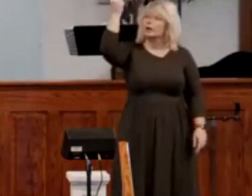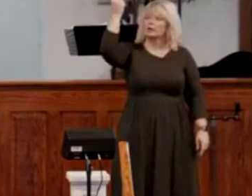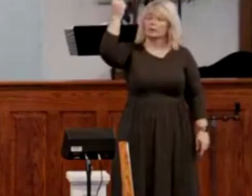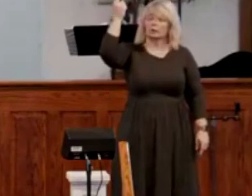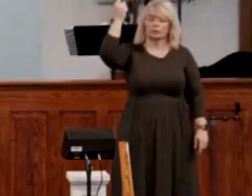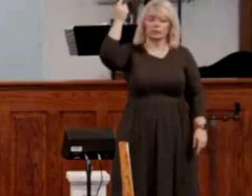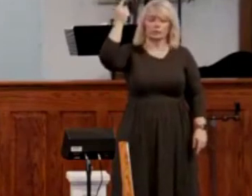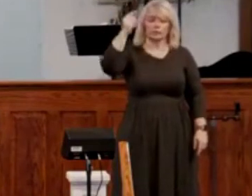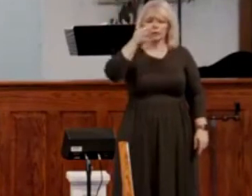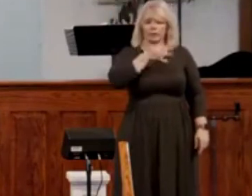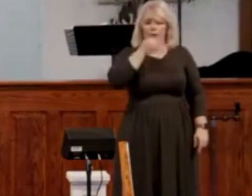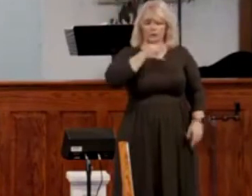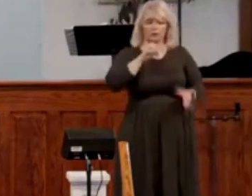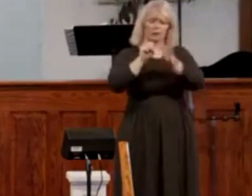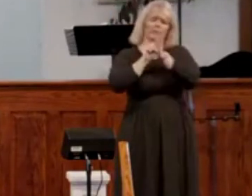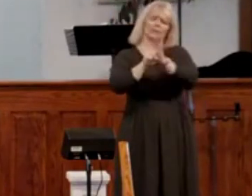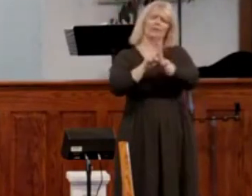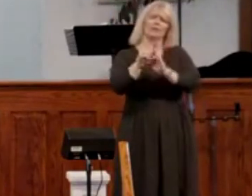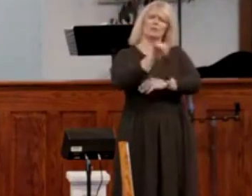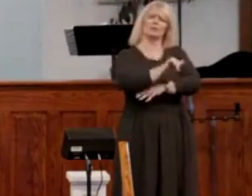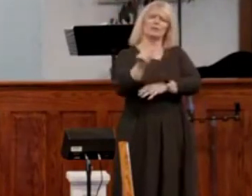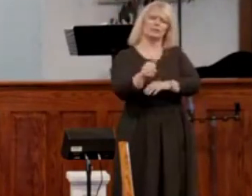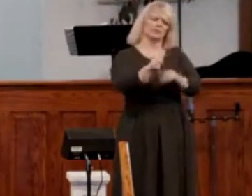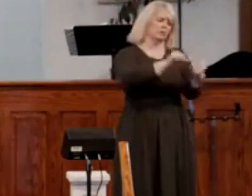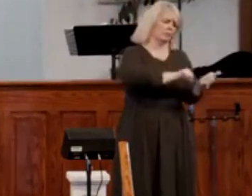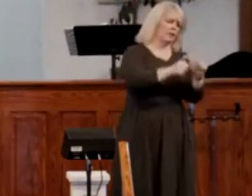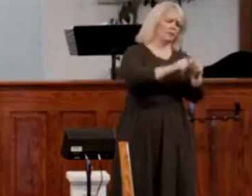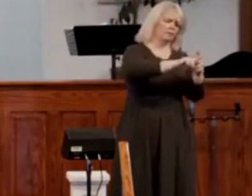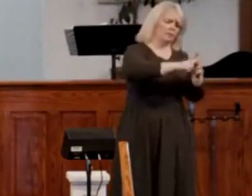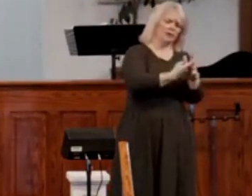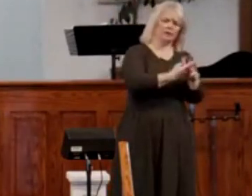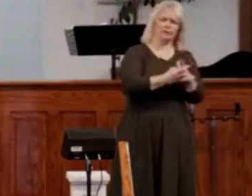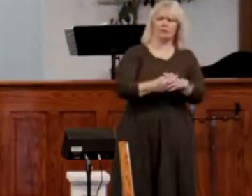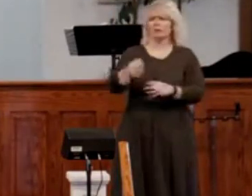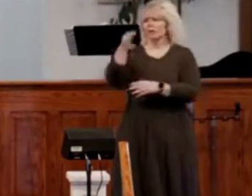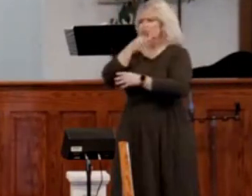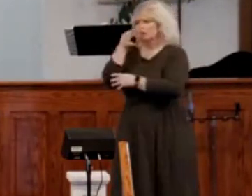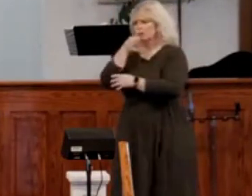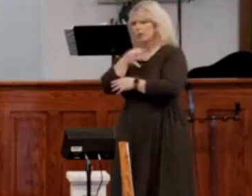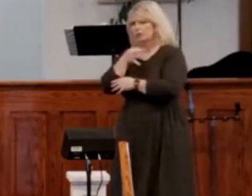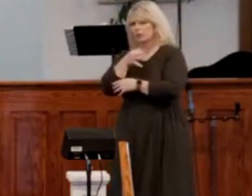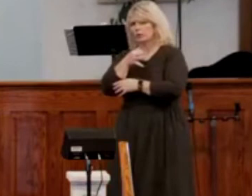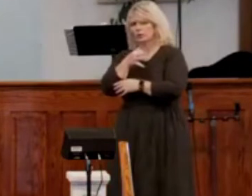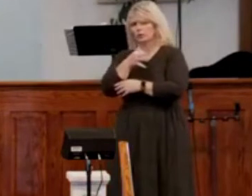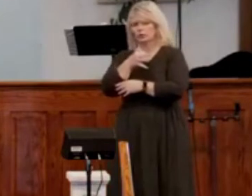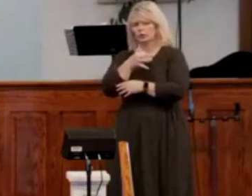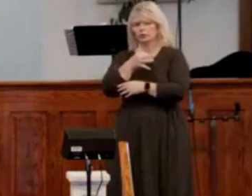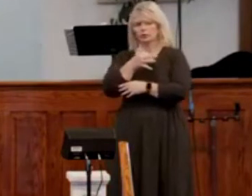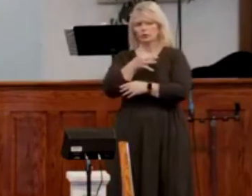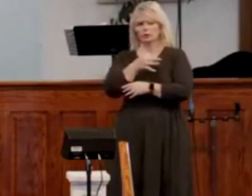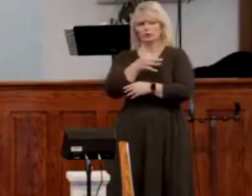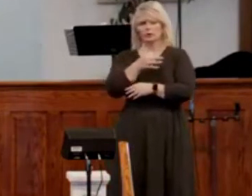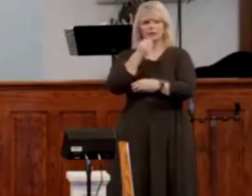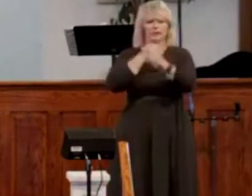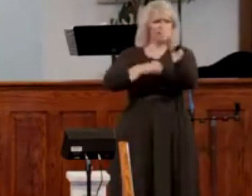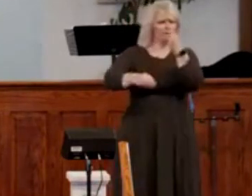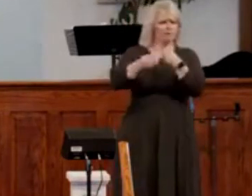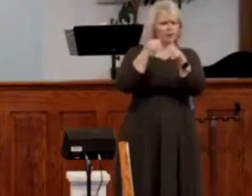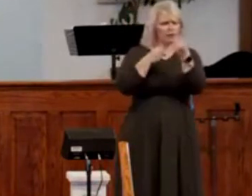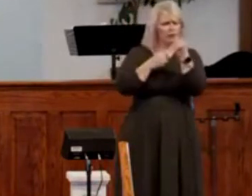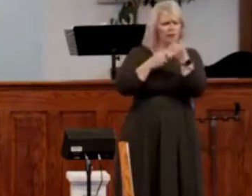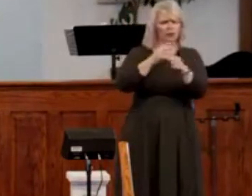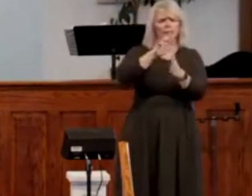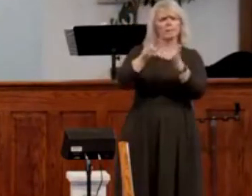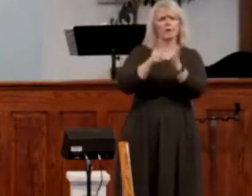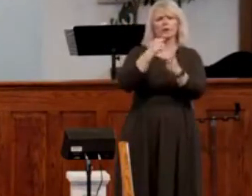Communion is another outward symbol. Like baptism is the entry point, communion is that regular meal, that regular nourishment that, as Paul